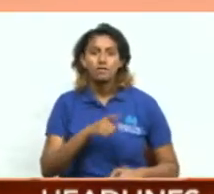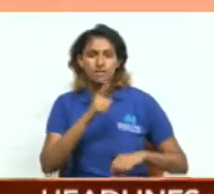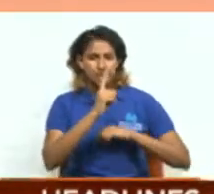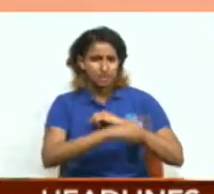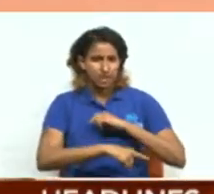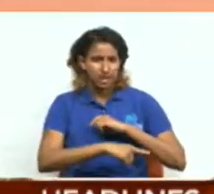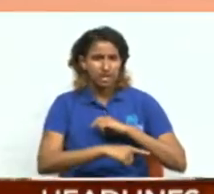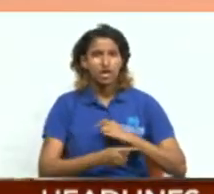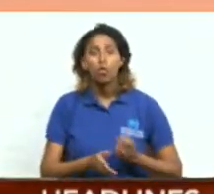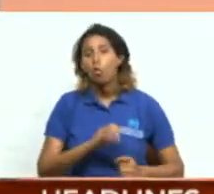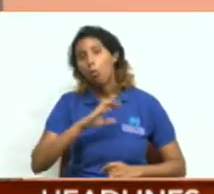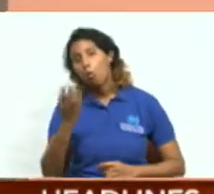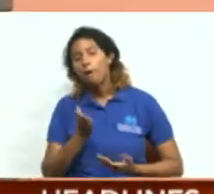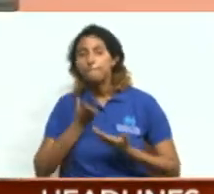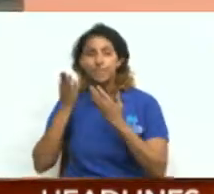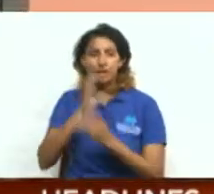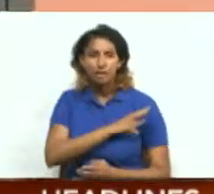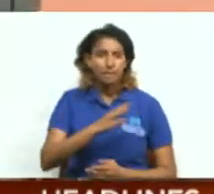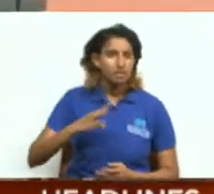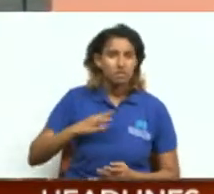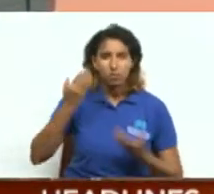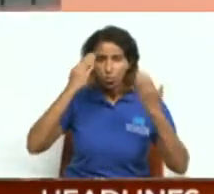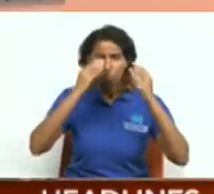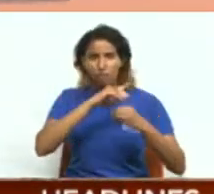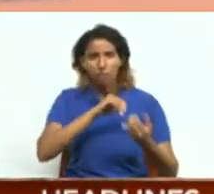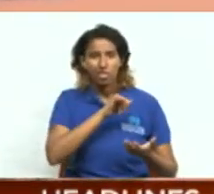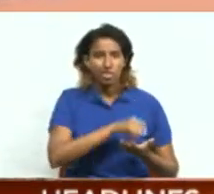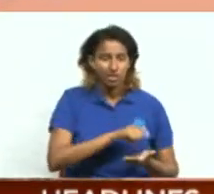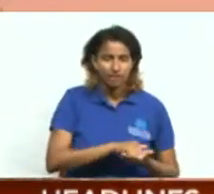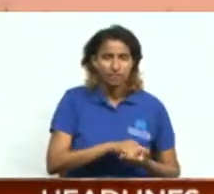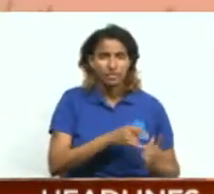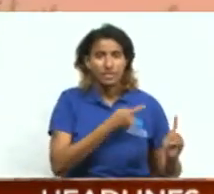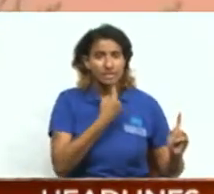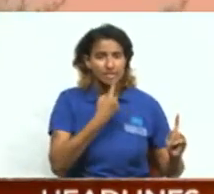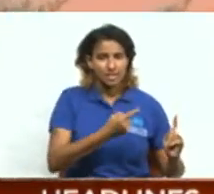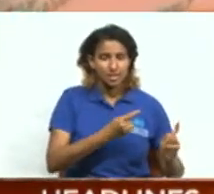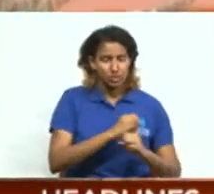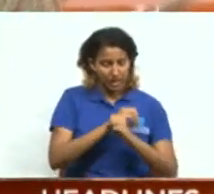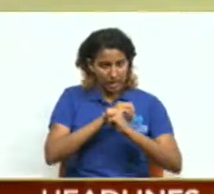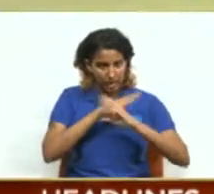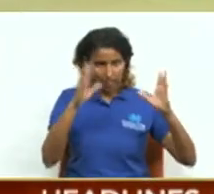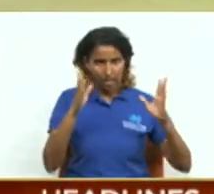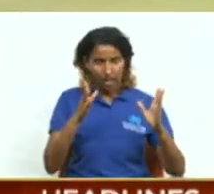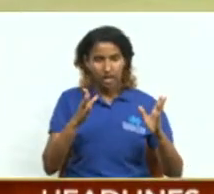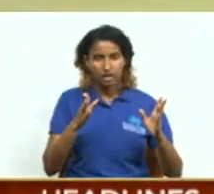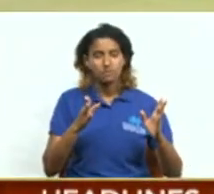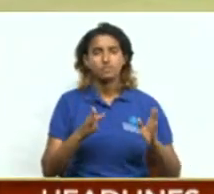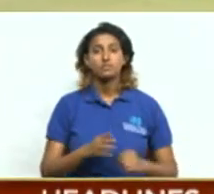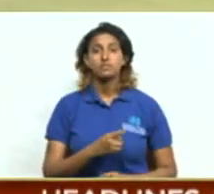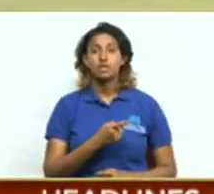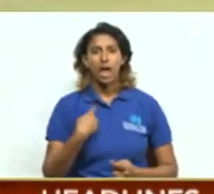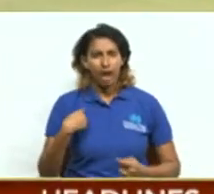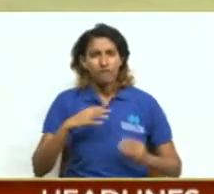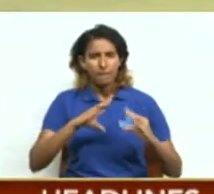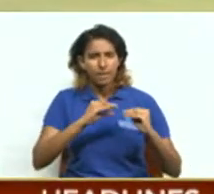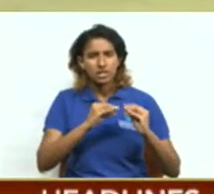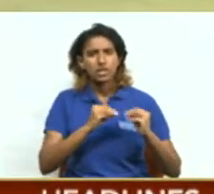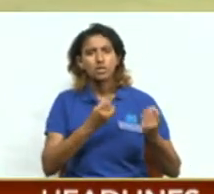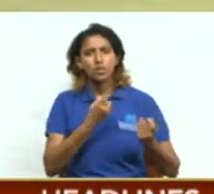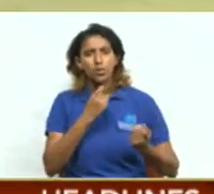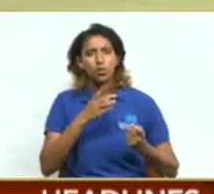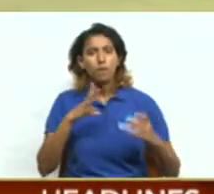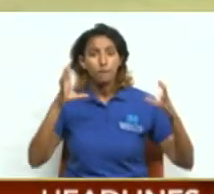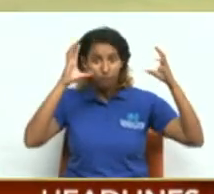committees. Raja, a former TNT batsman, says he made his feelings on the matter known to no avail. A meeting was called by the president, Mr.